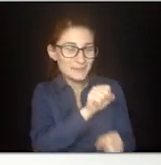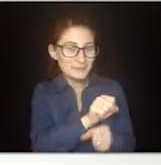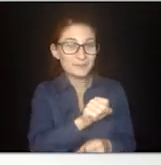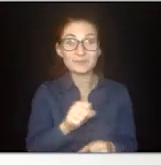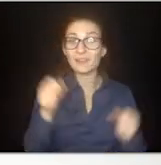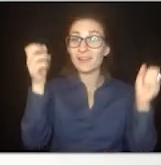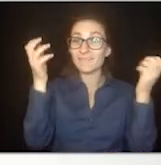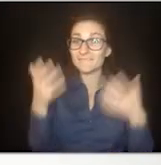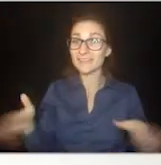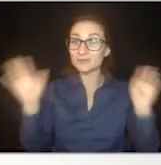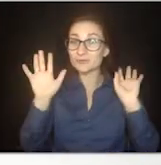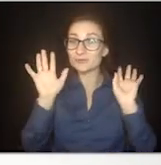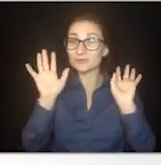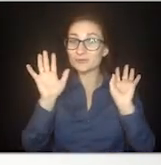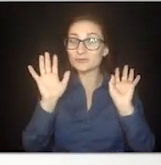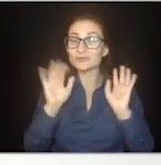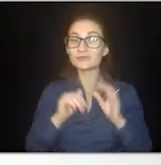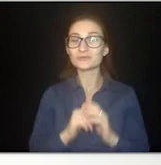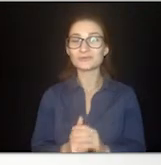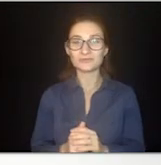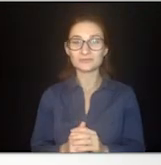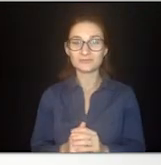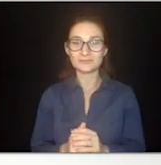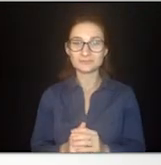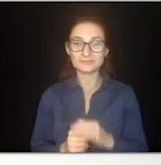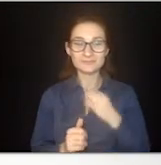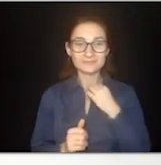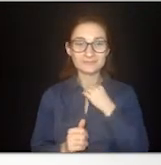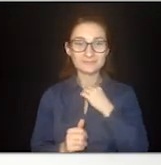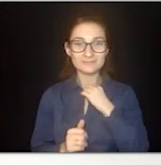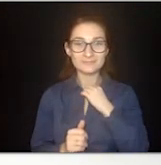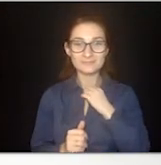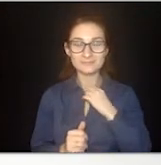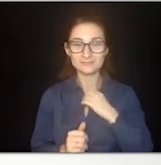Nice job. All finished. May.